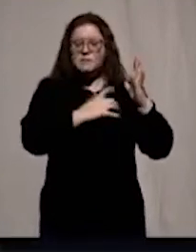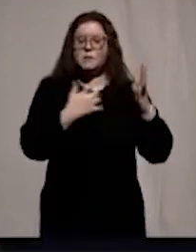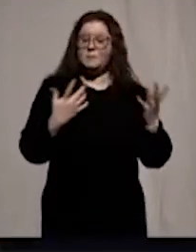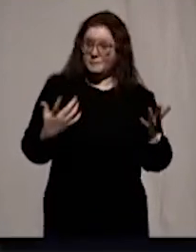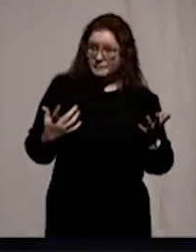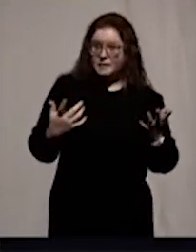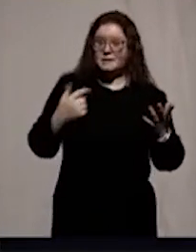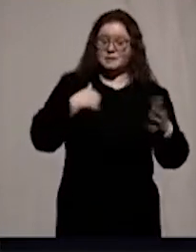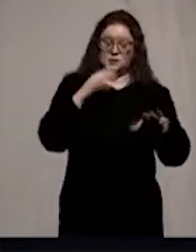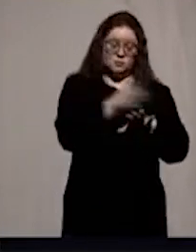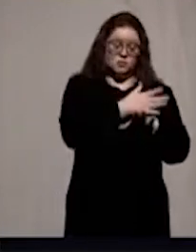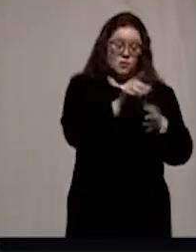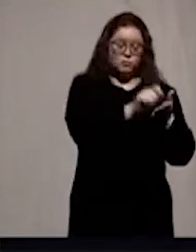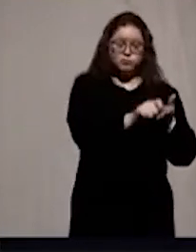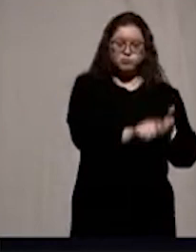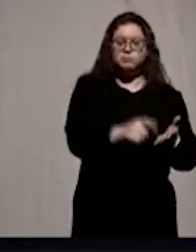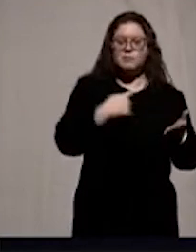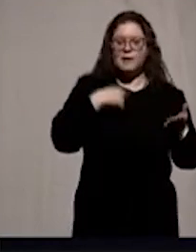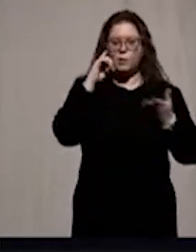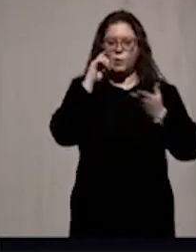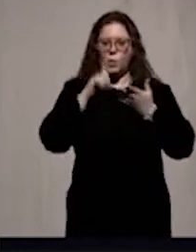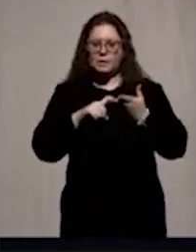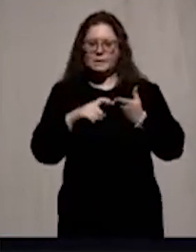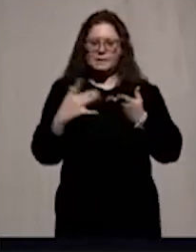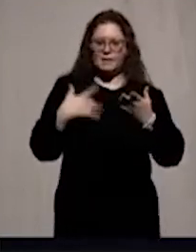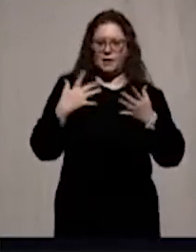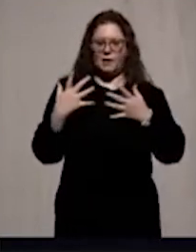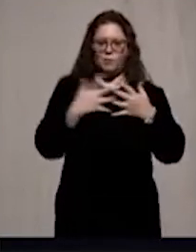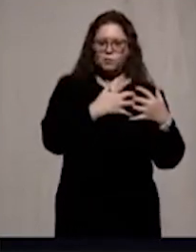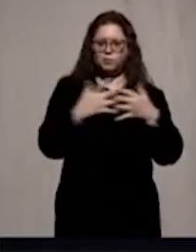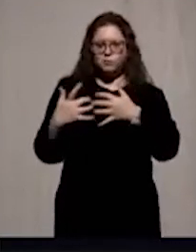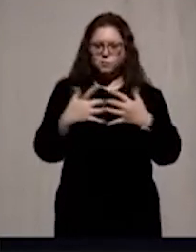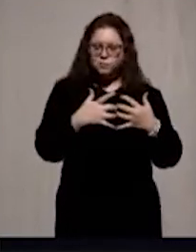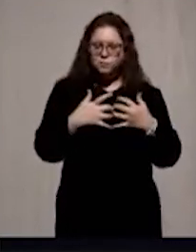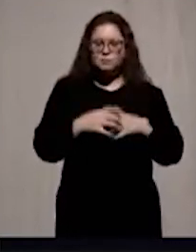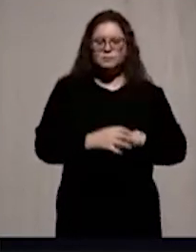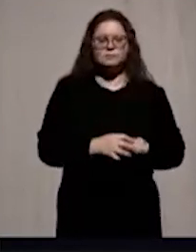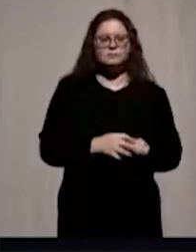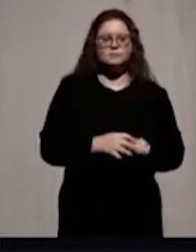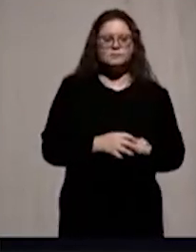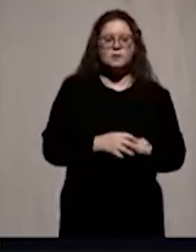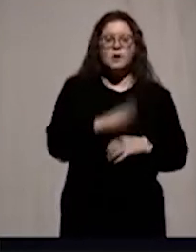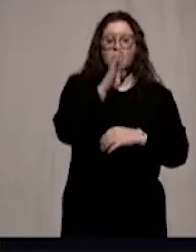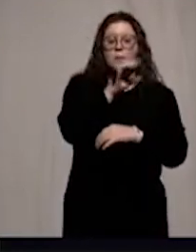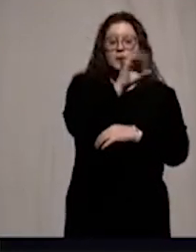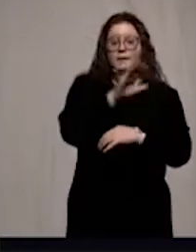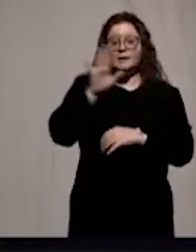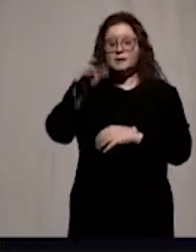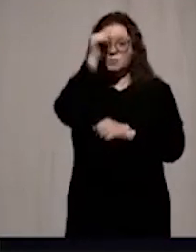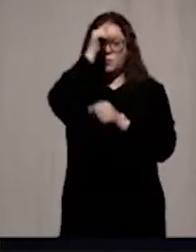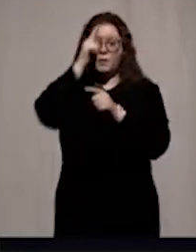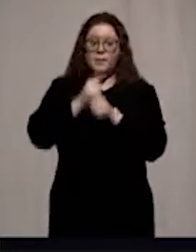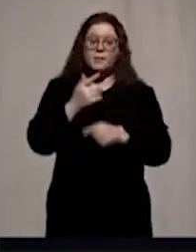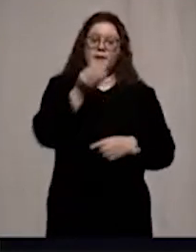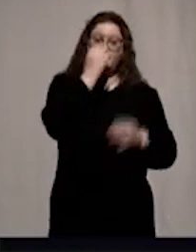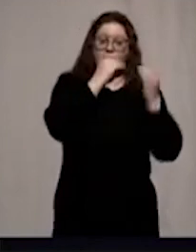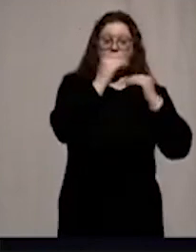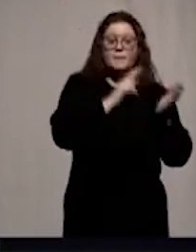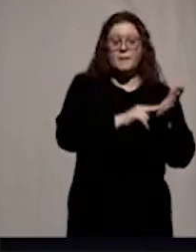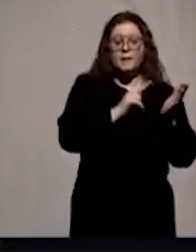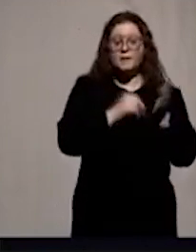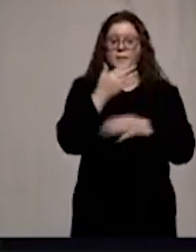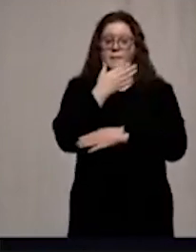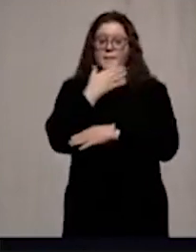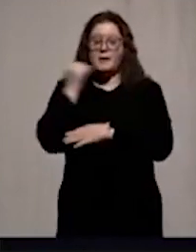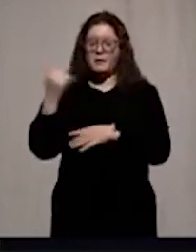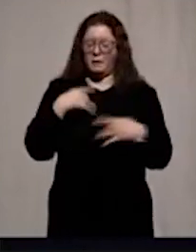doing a lot of songwriting as well. So it kind of came out with its own flow. And it's like, Bobby and his brother ate some butter that was bitter, and the butter that they bit, it was as bitter